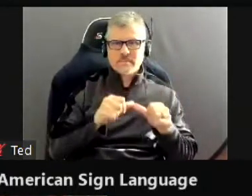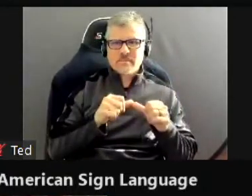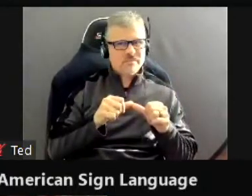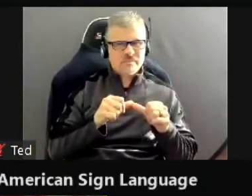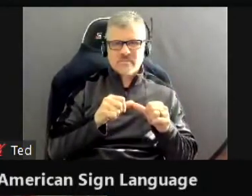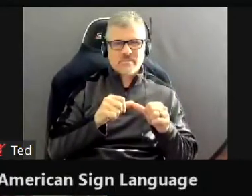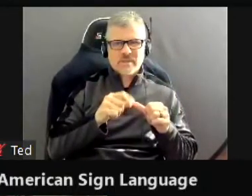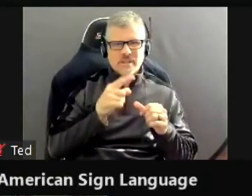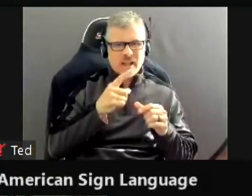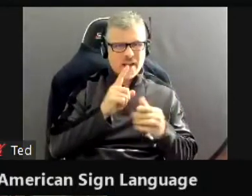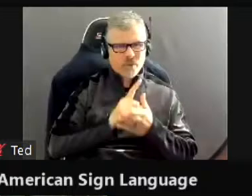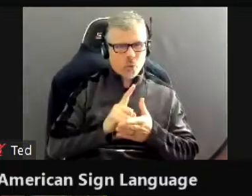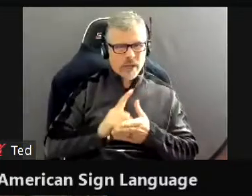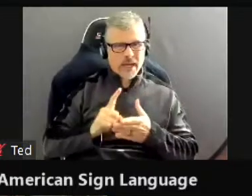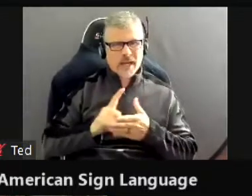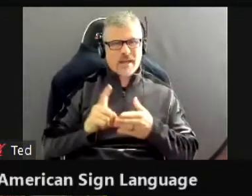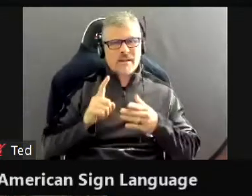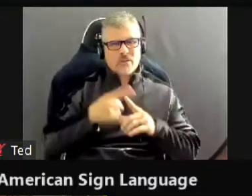that's okay.